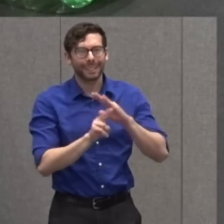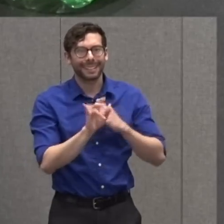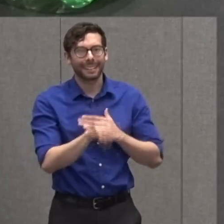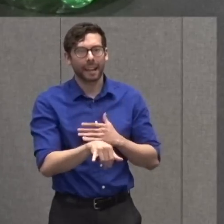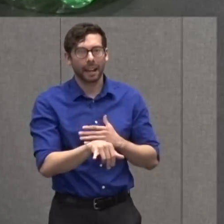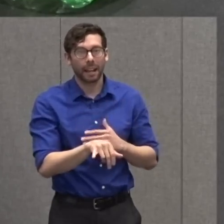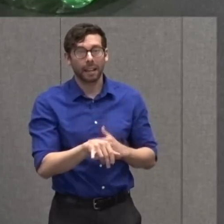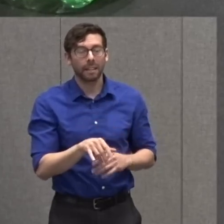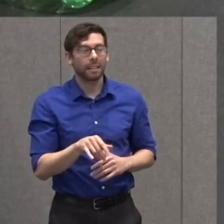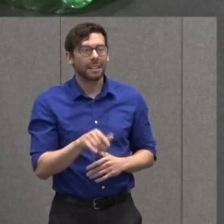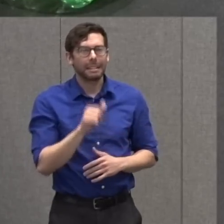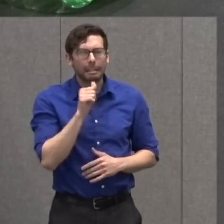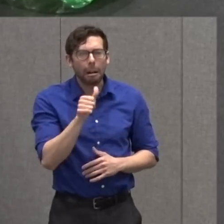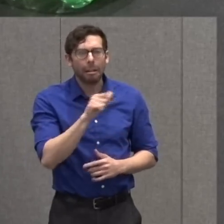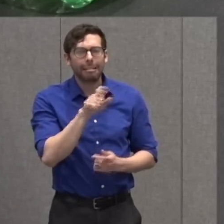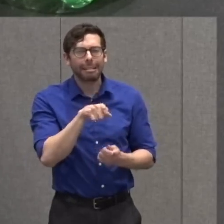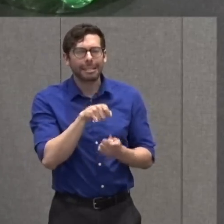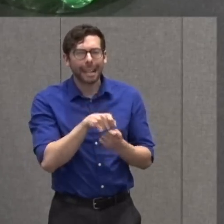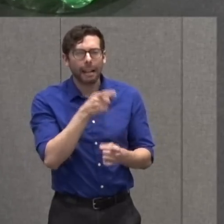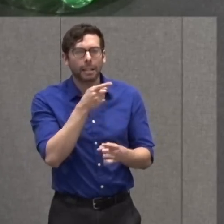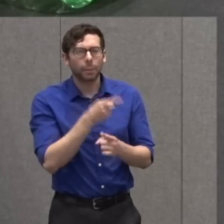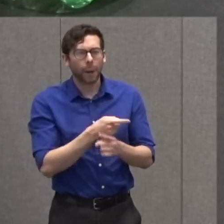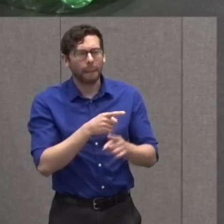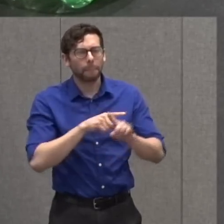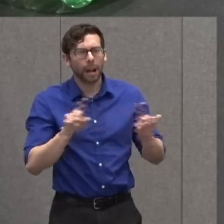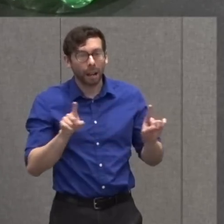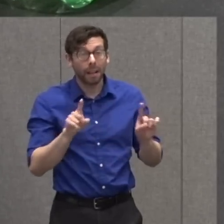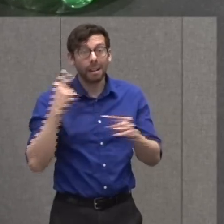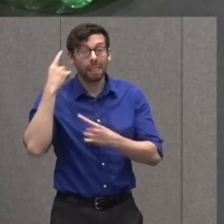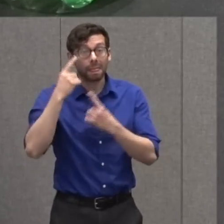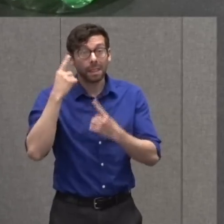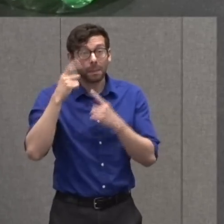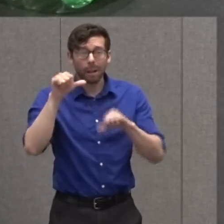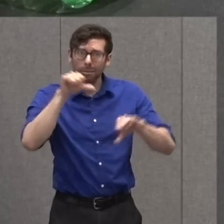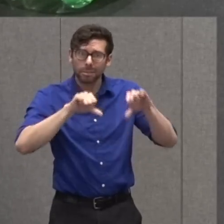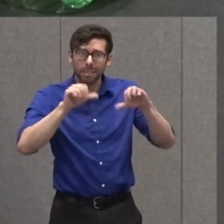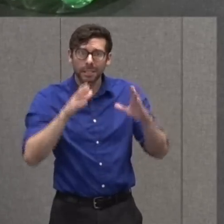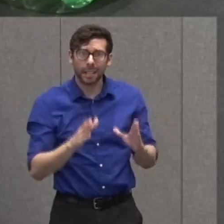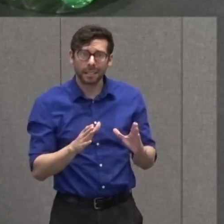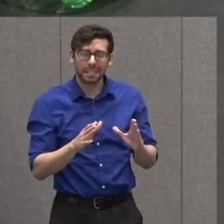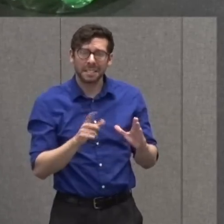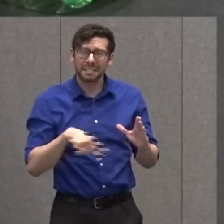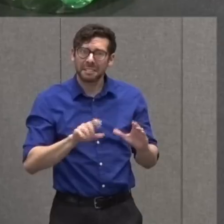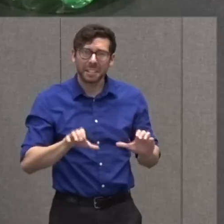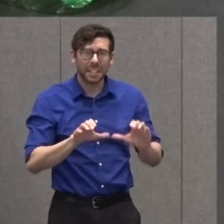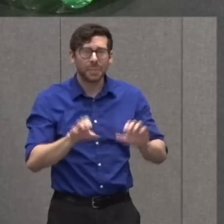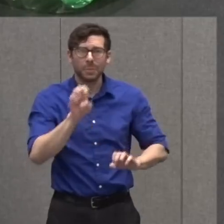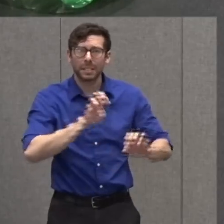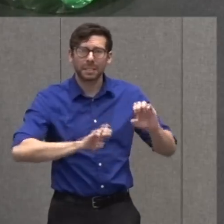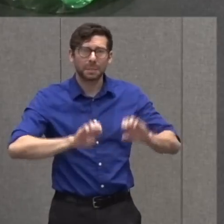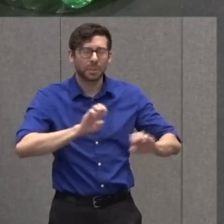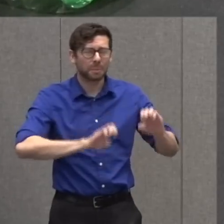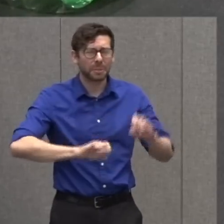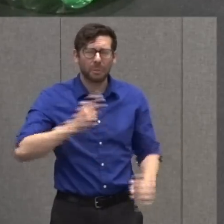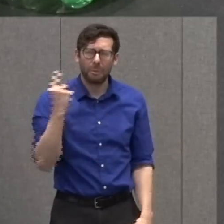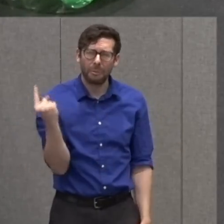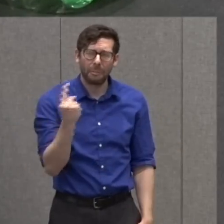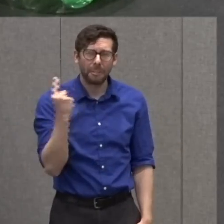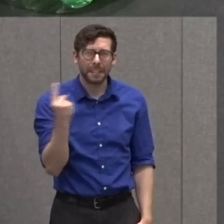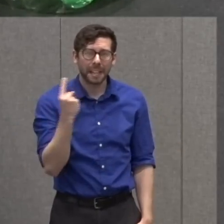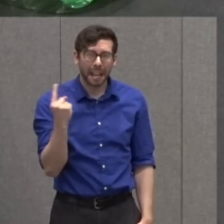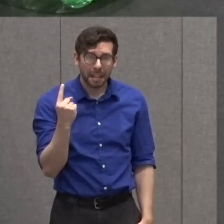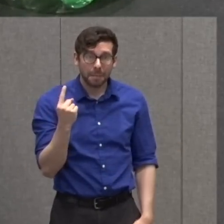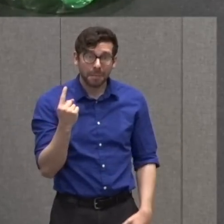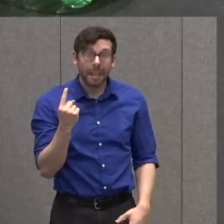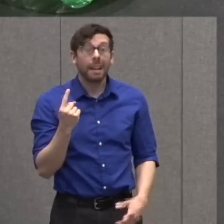exactly right. But think about what scientists do. Scientists do experiments all the time. Yep. And their guess is